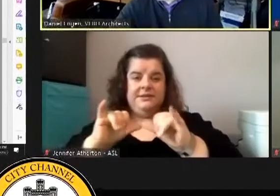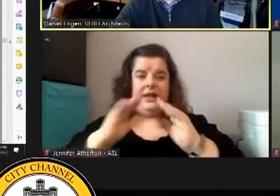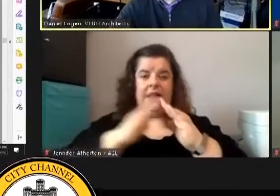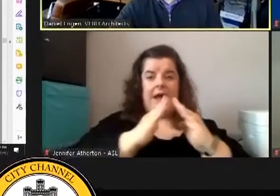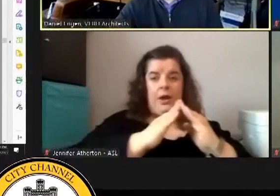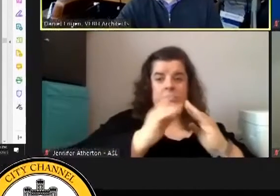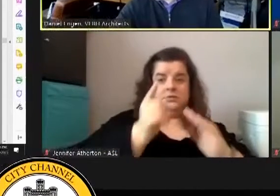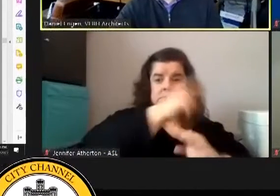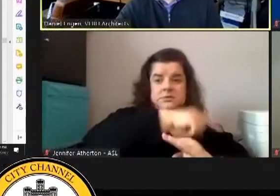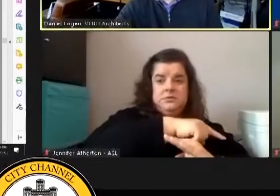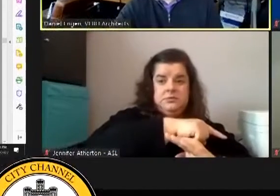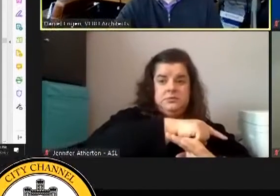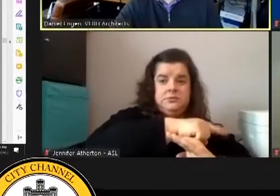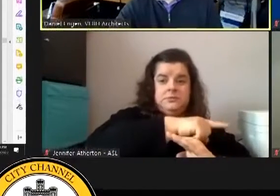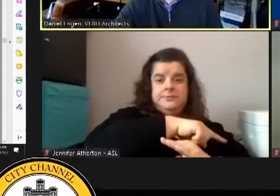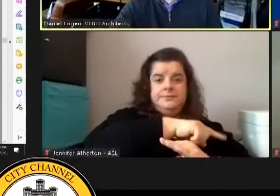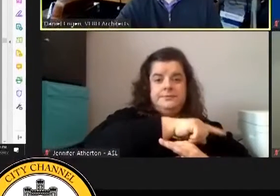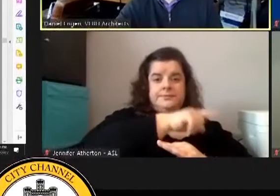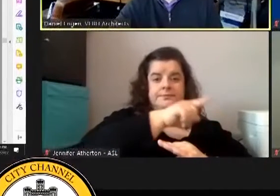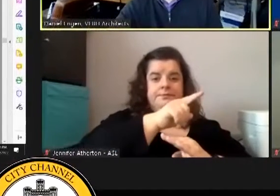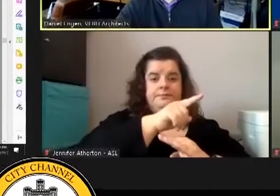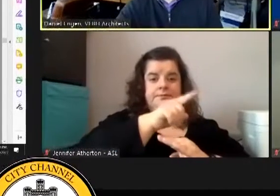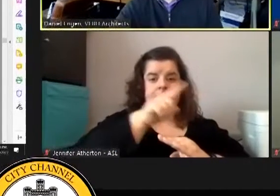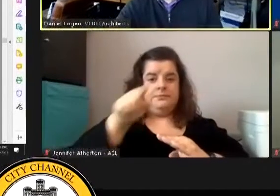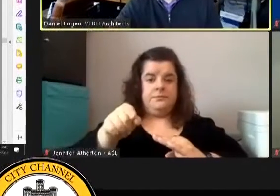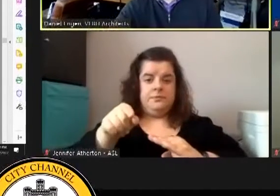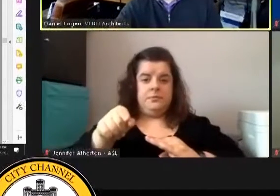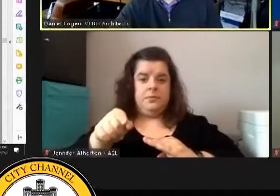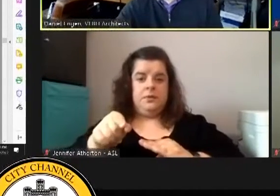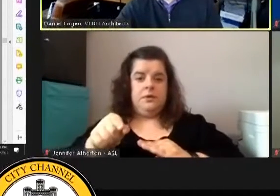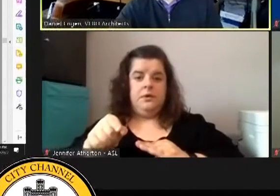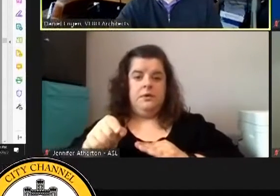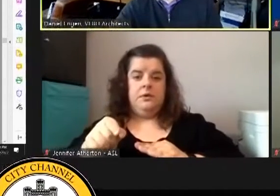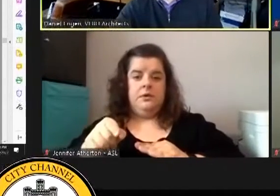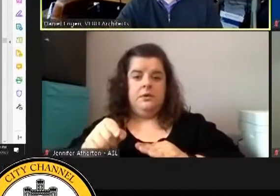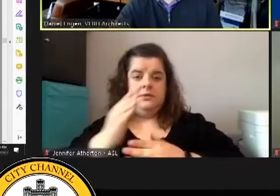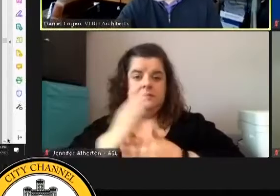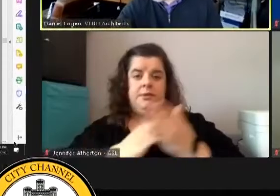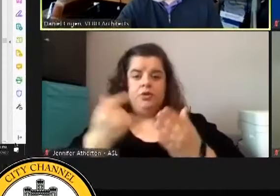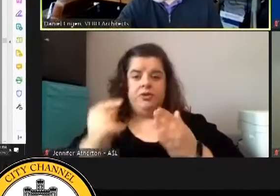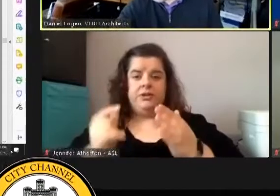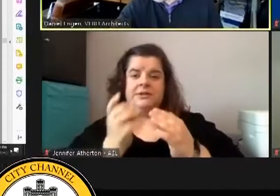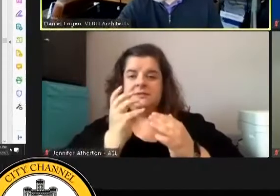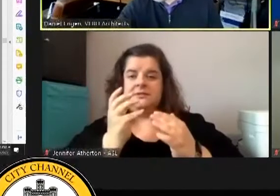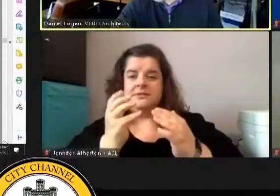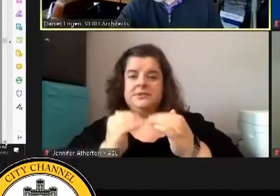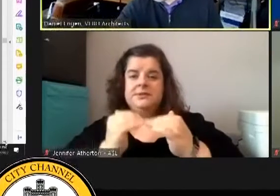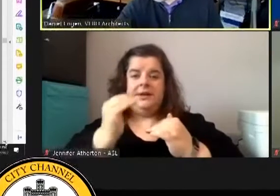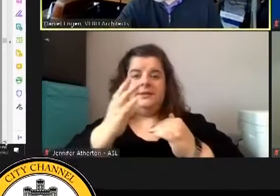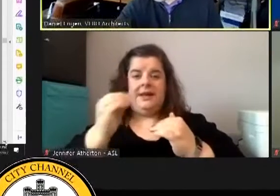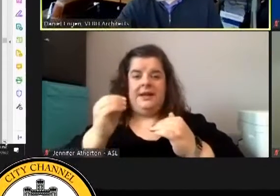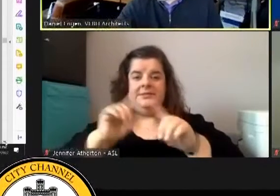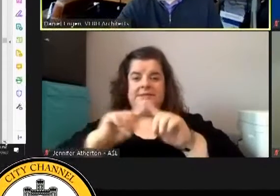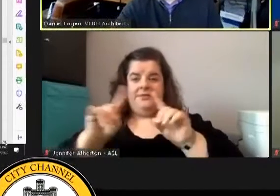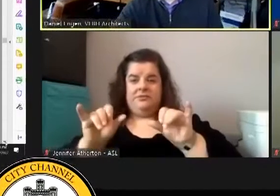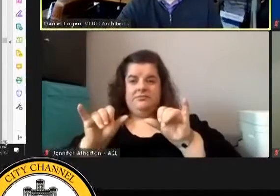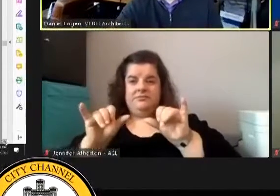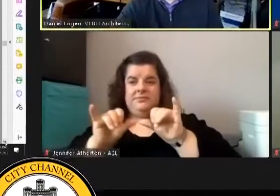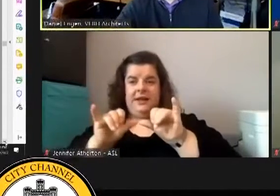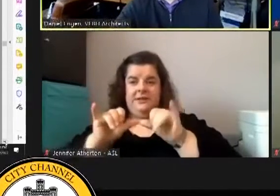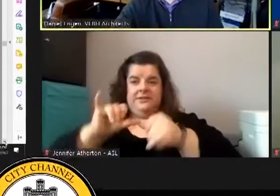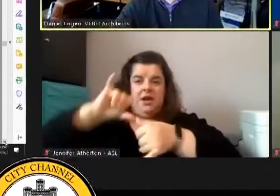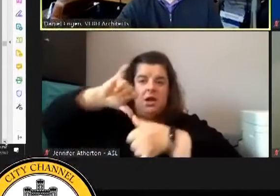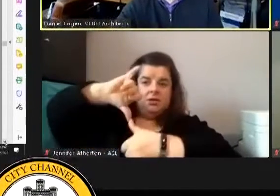side. Shows us stepping back on that around that corner and what our height differentials are as you move through